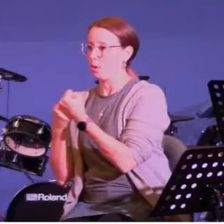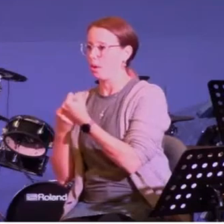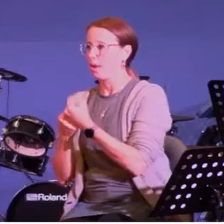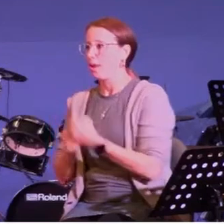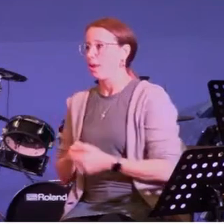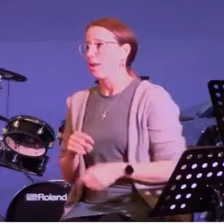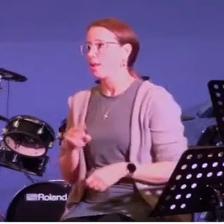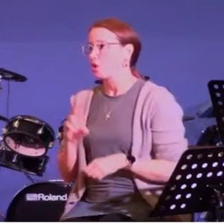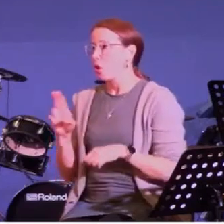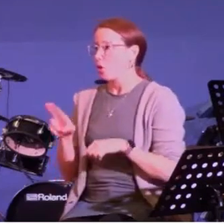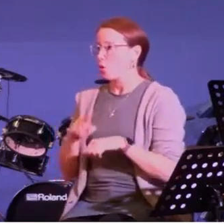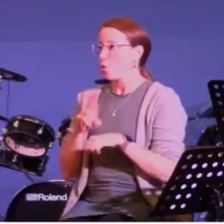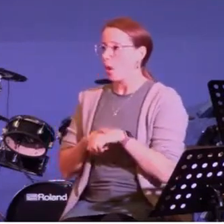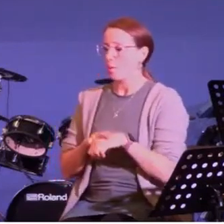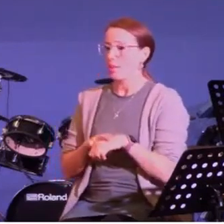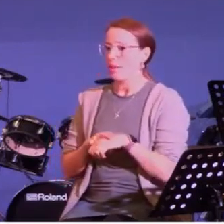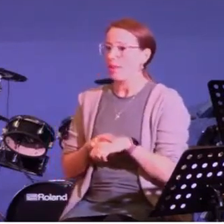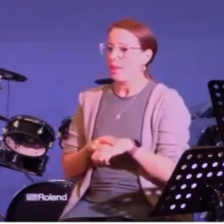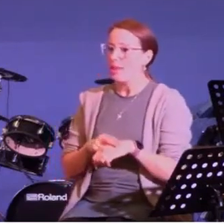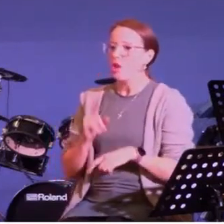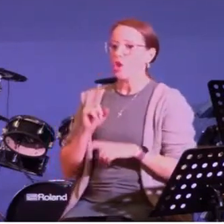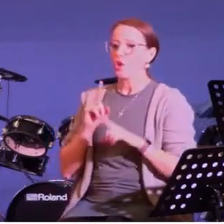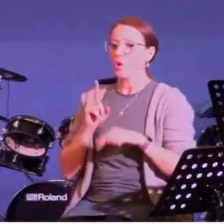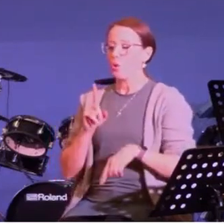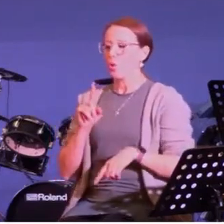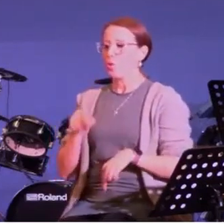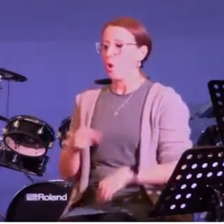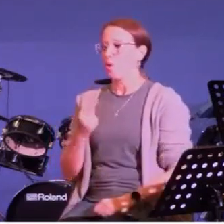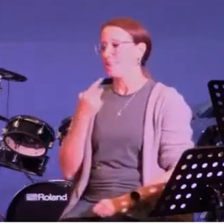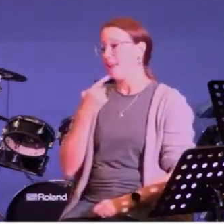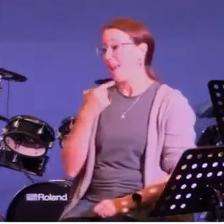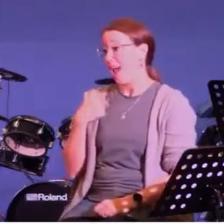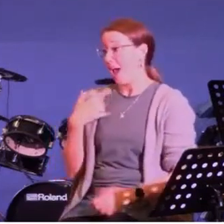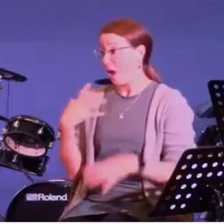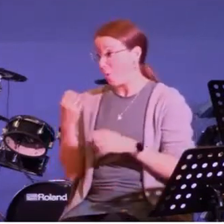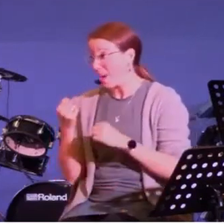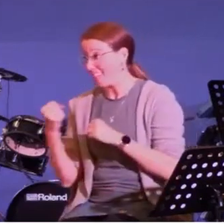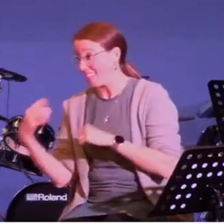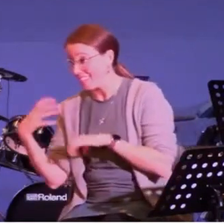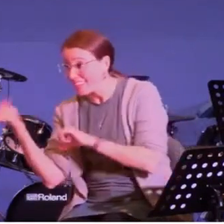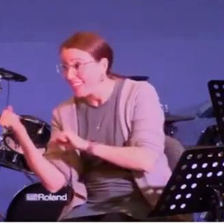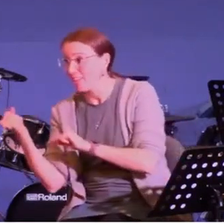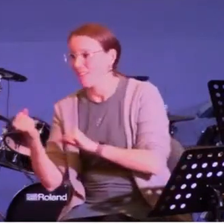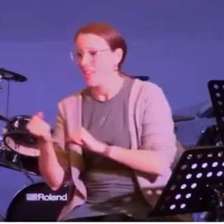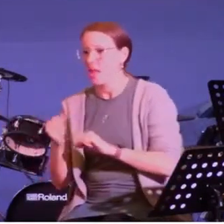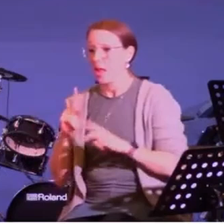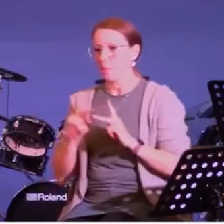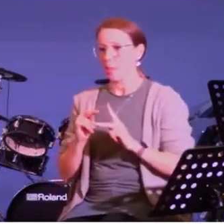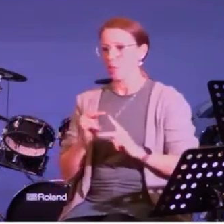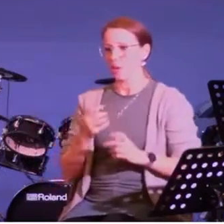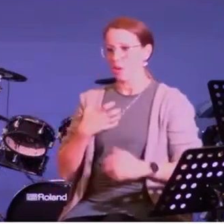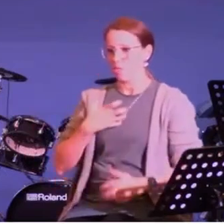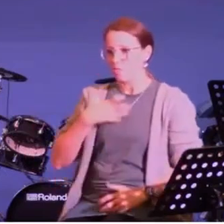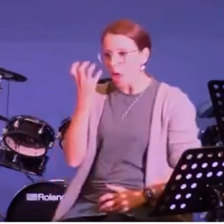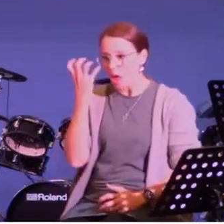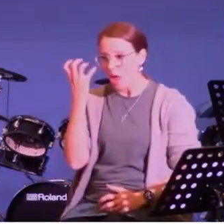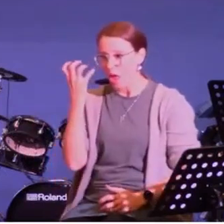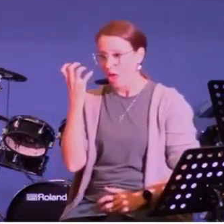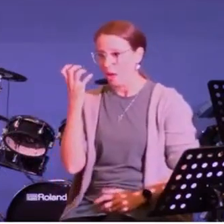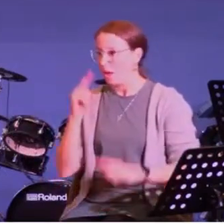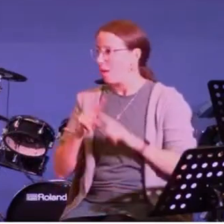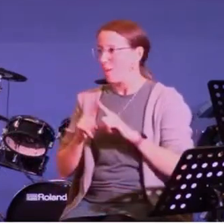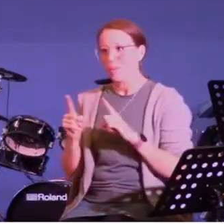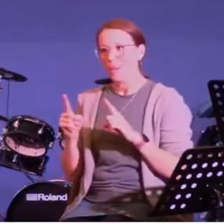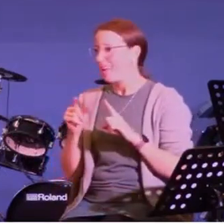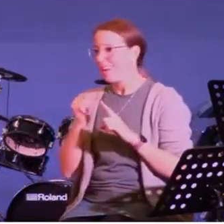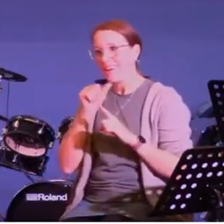church planting was like someone gets ticked and they take their ball home and go, you know. This has not been that situation. That Mike